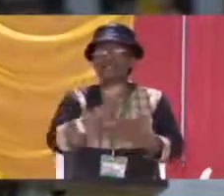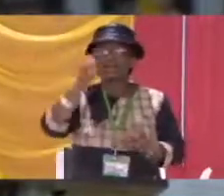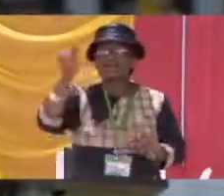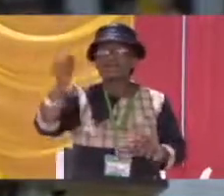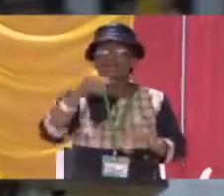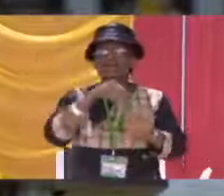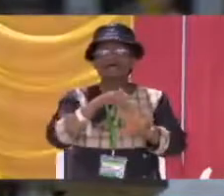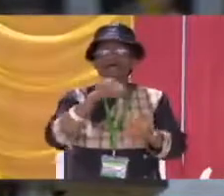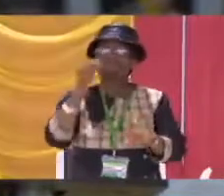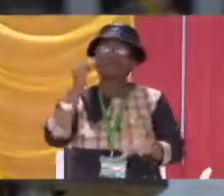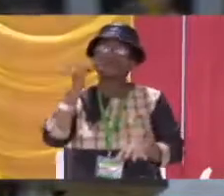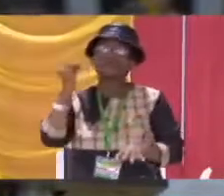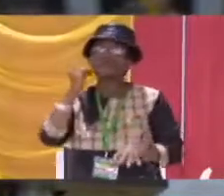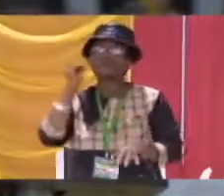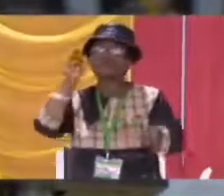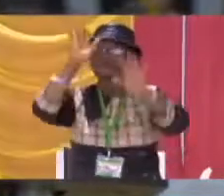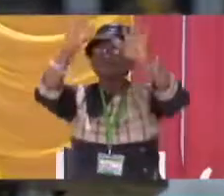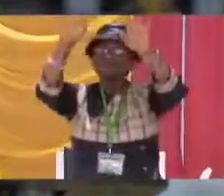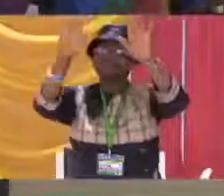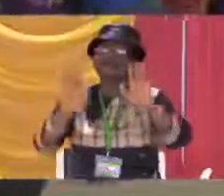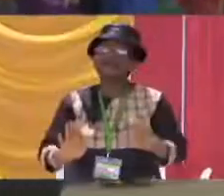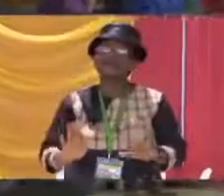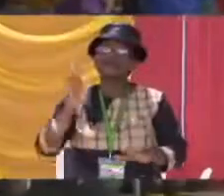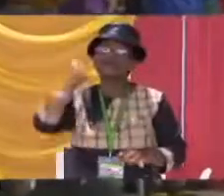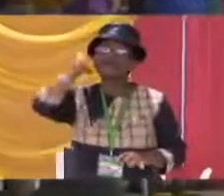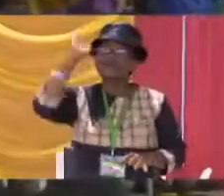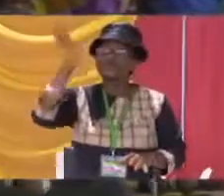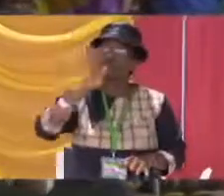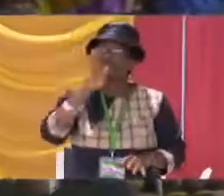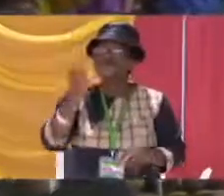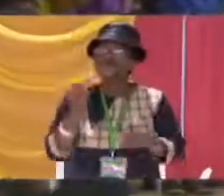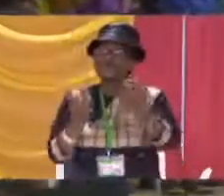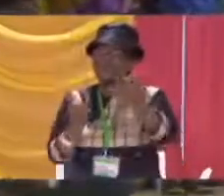At home, miracles will be waiting for you.